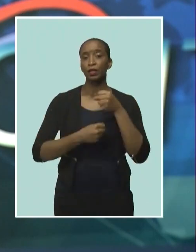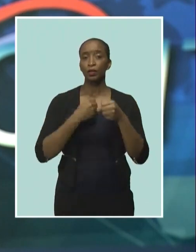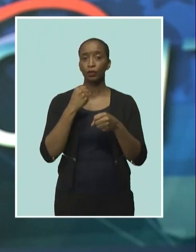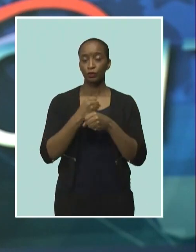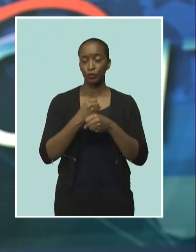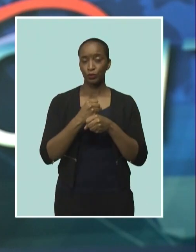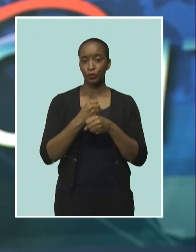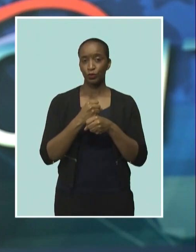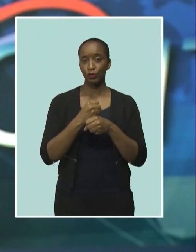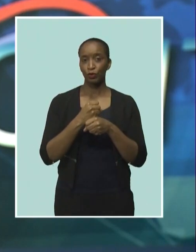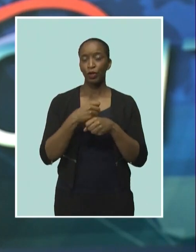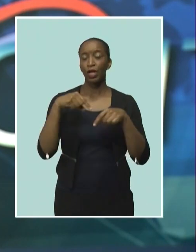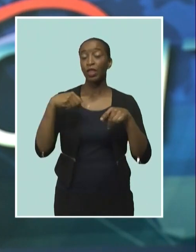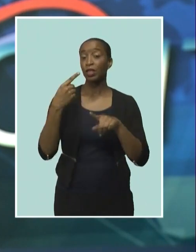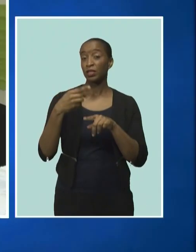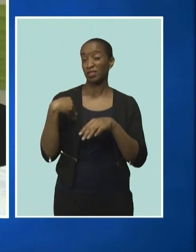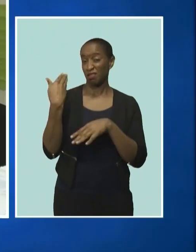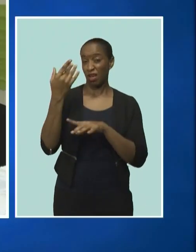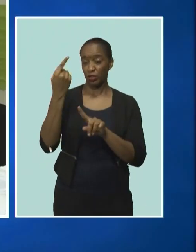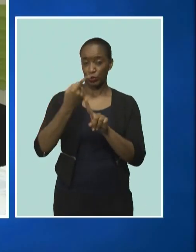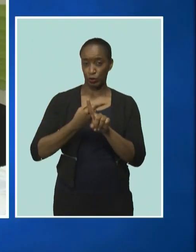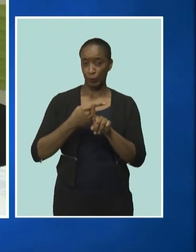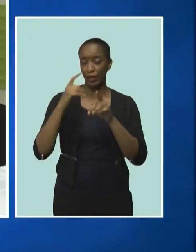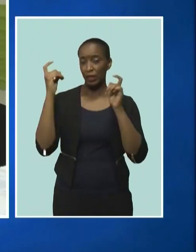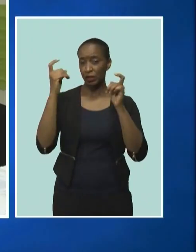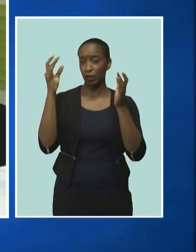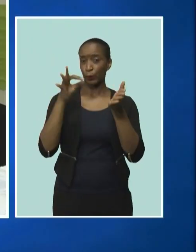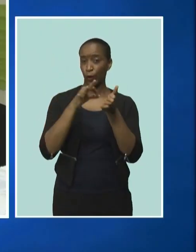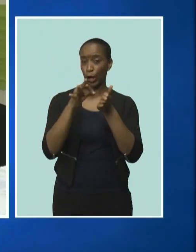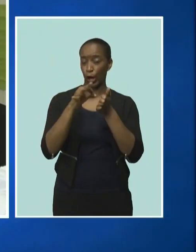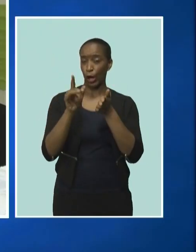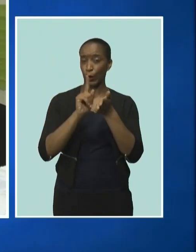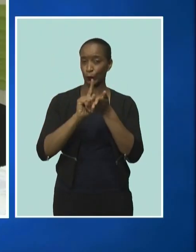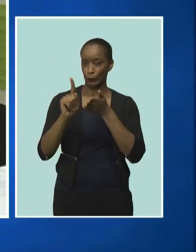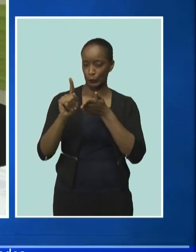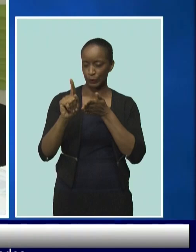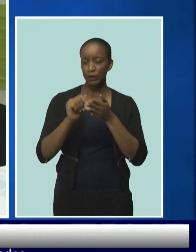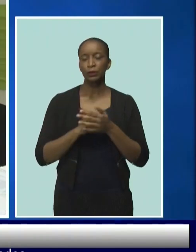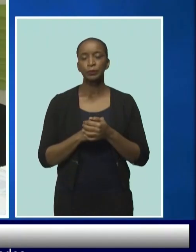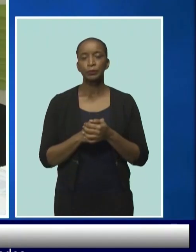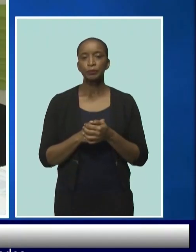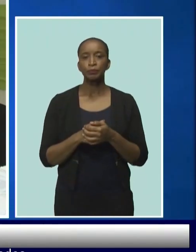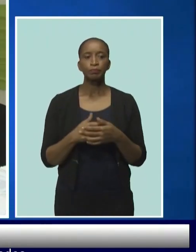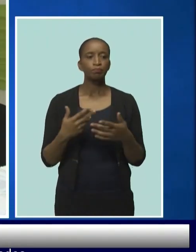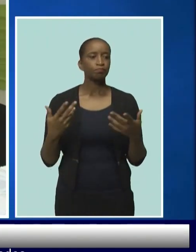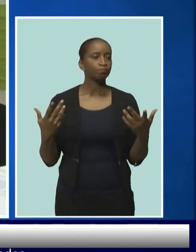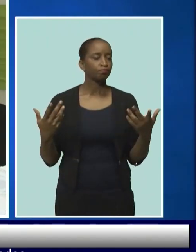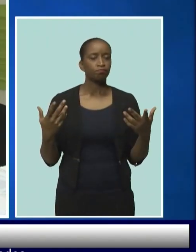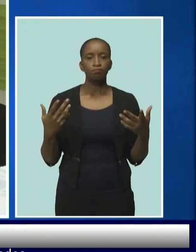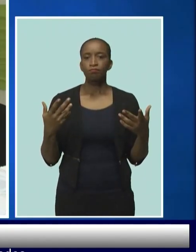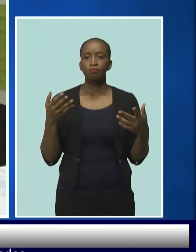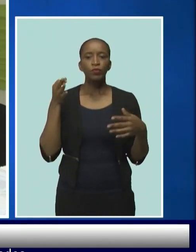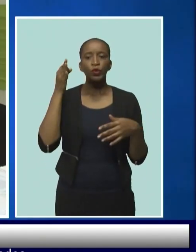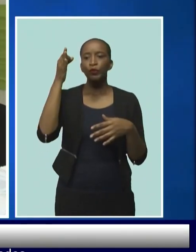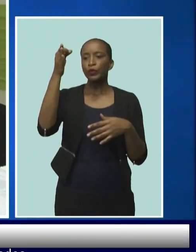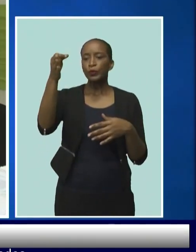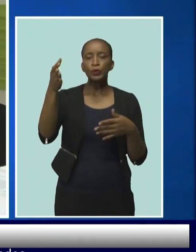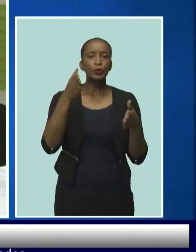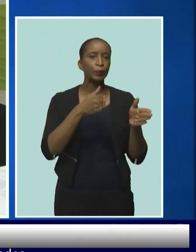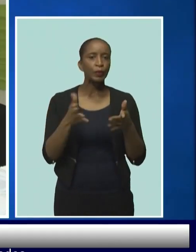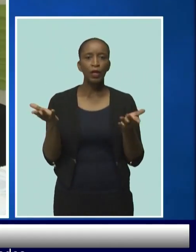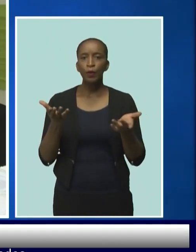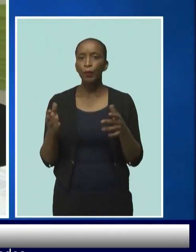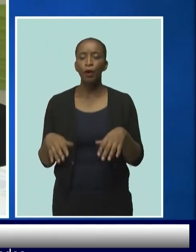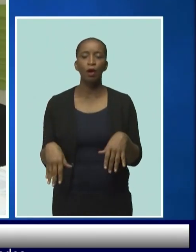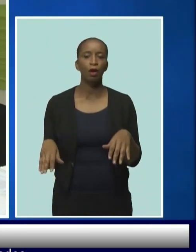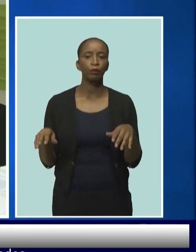month. What is coming up in the pipeline for us as accountants, whether it is AI,